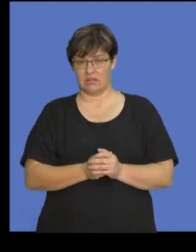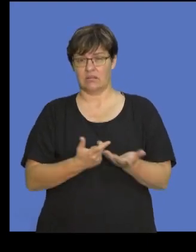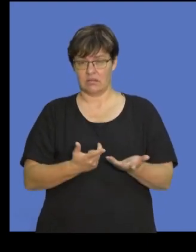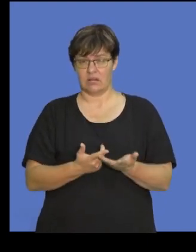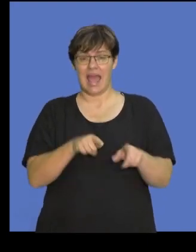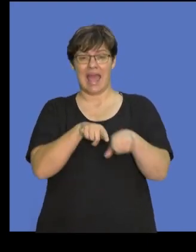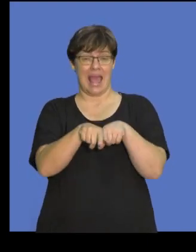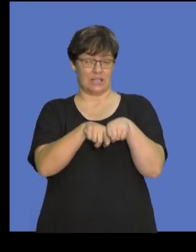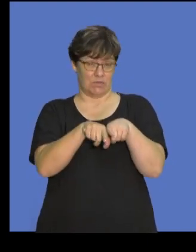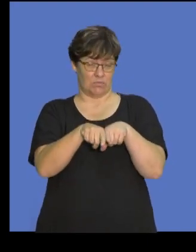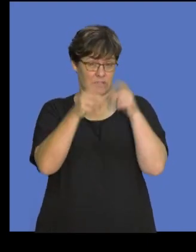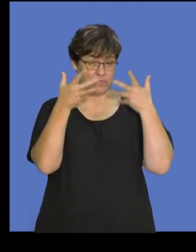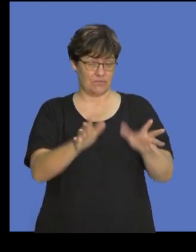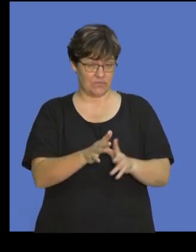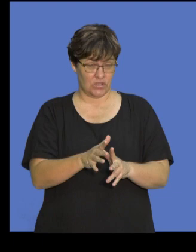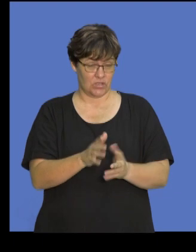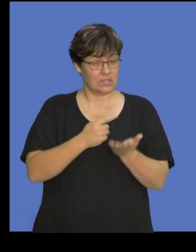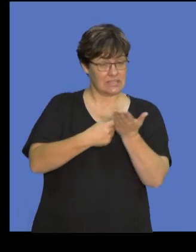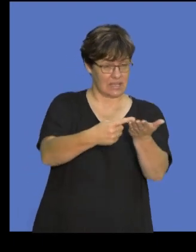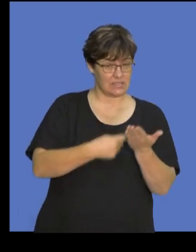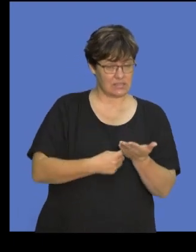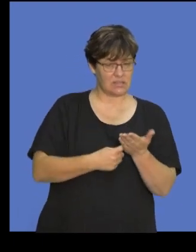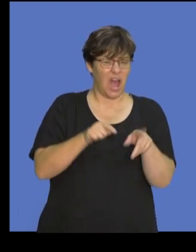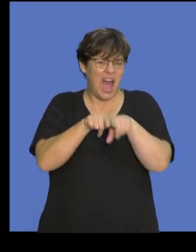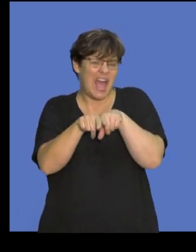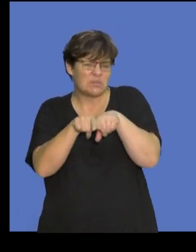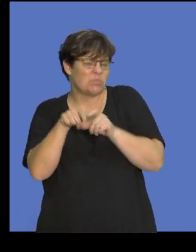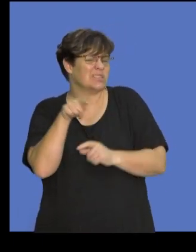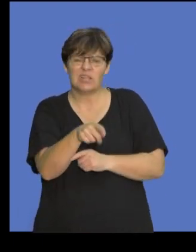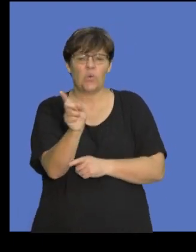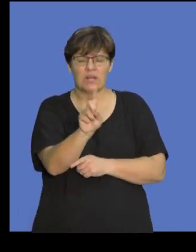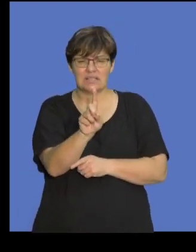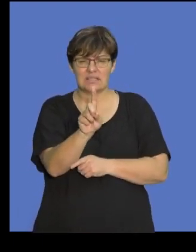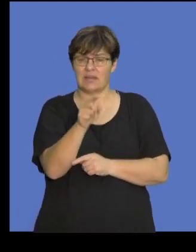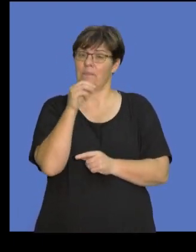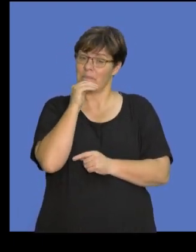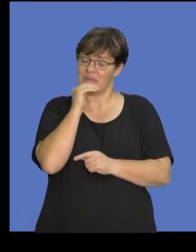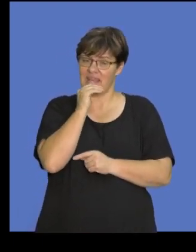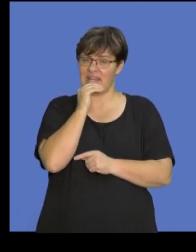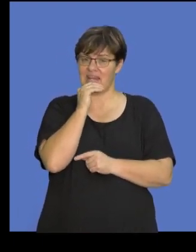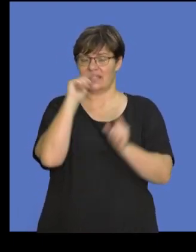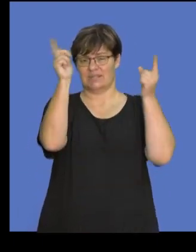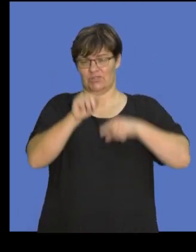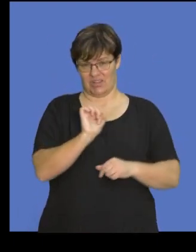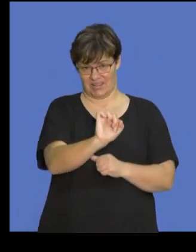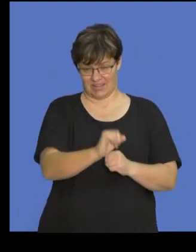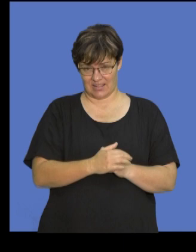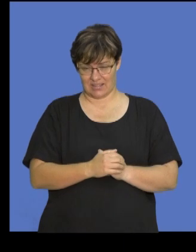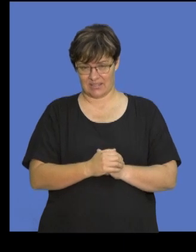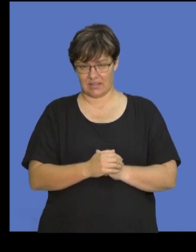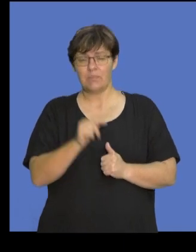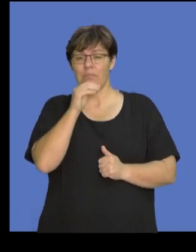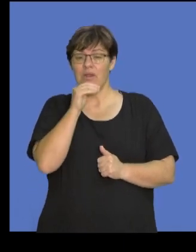word experiment. An experiment in this context has a very particular meaning. It's